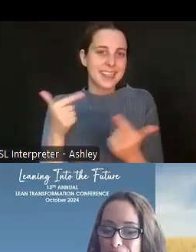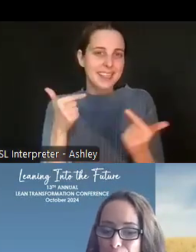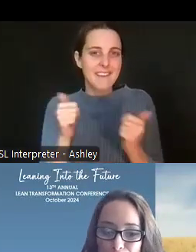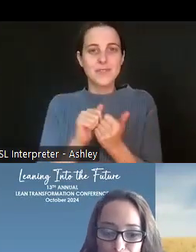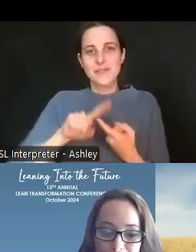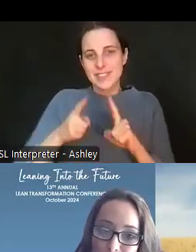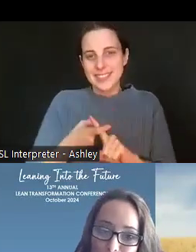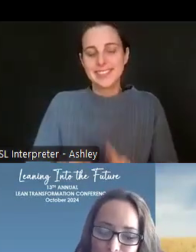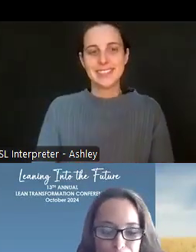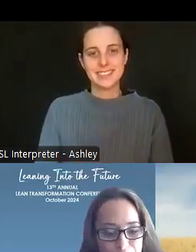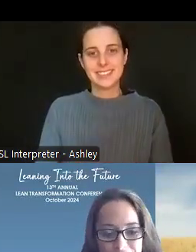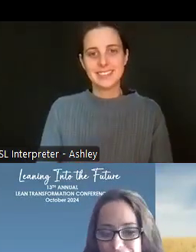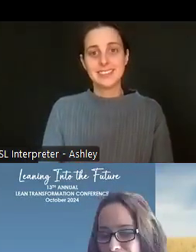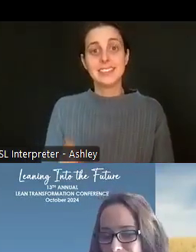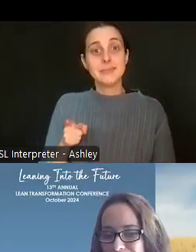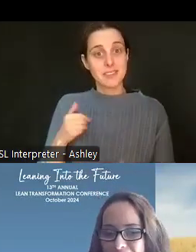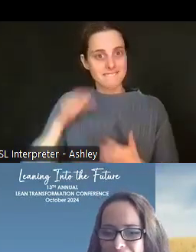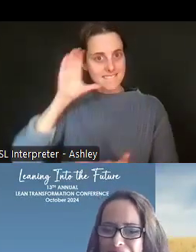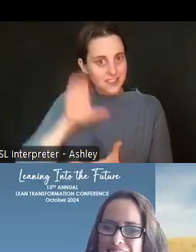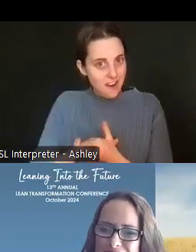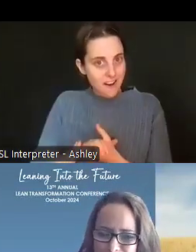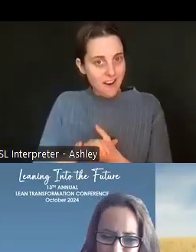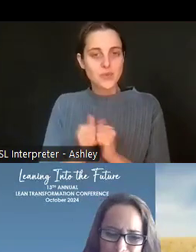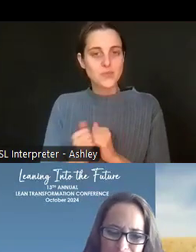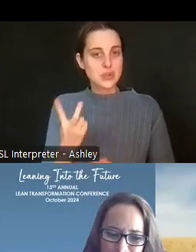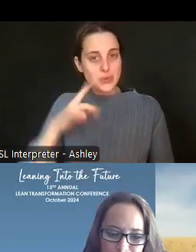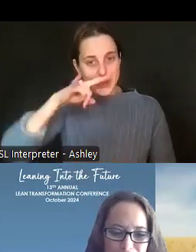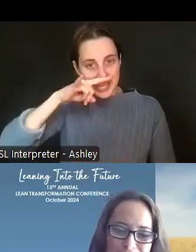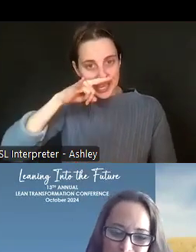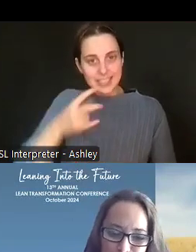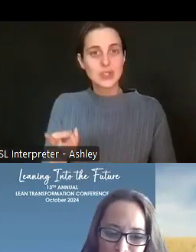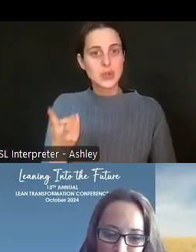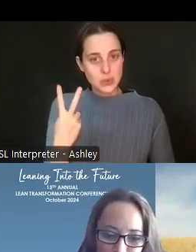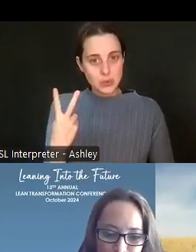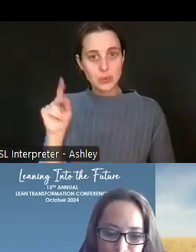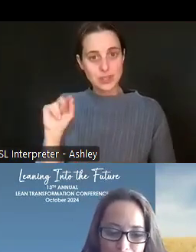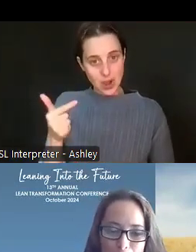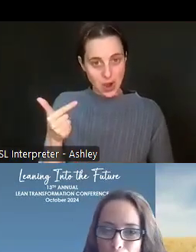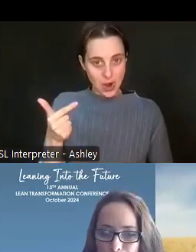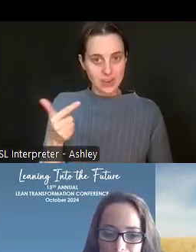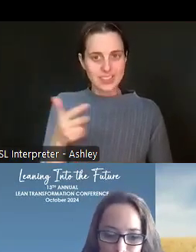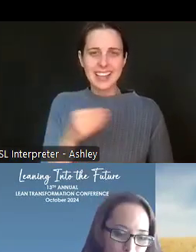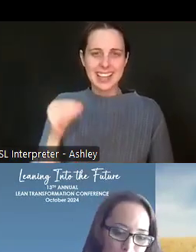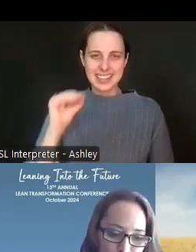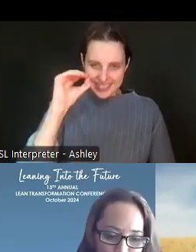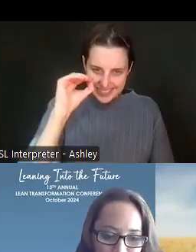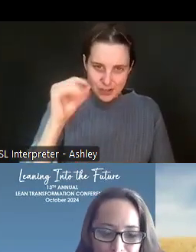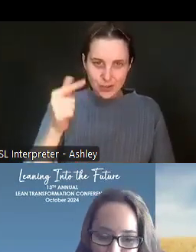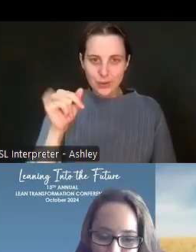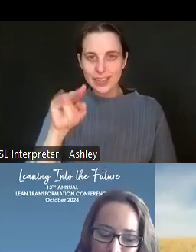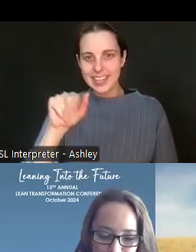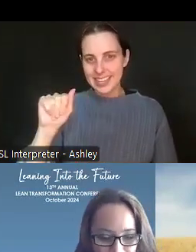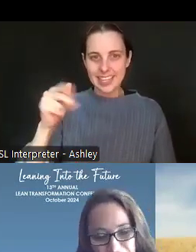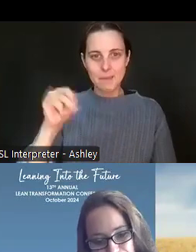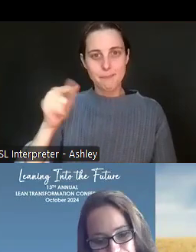husband have two wonderful kiddos, two wacky dogs, and zero guinea pigs, despite her daughter's compelling PowerPoint